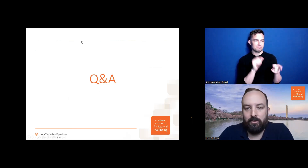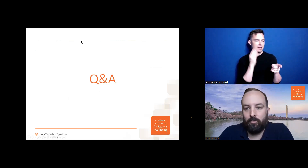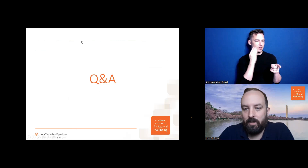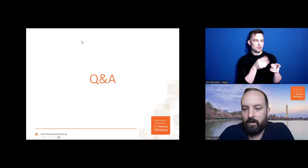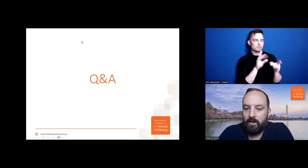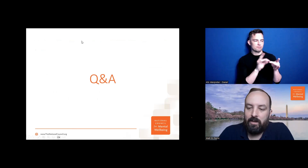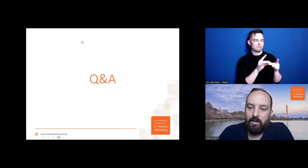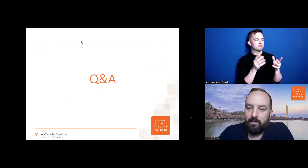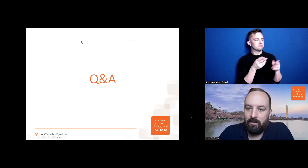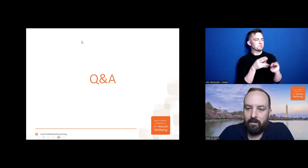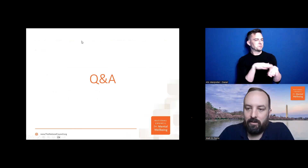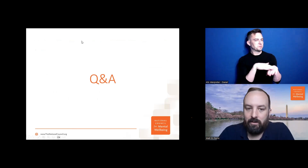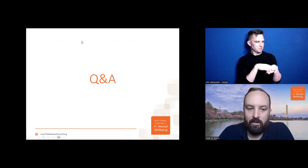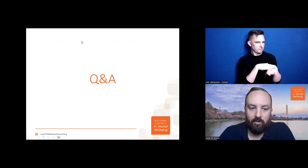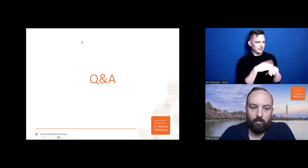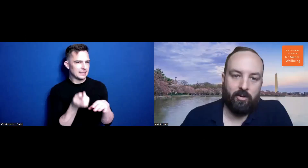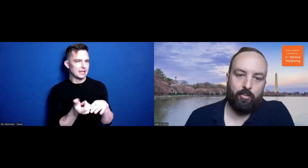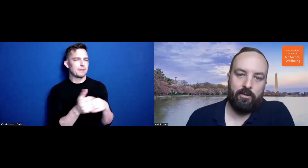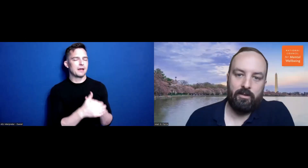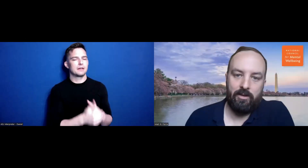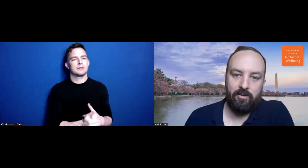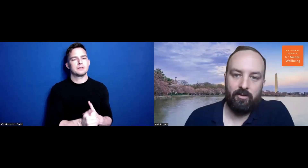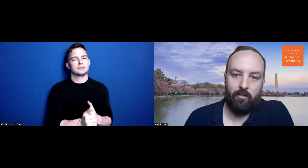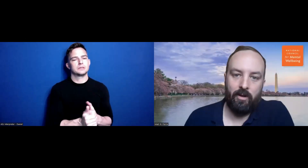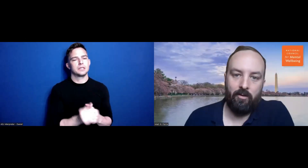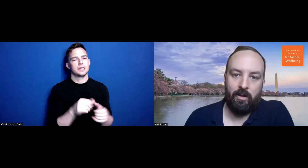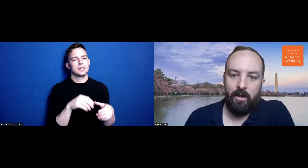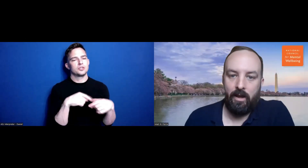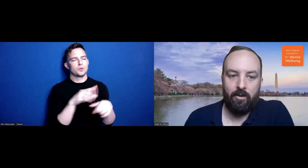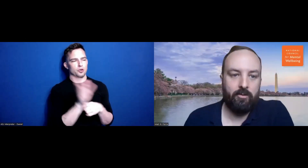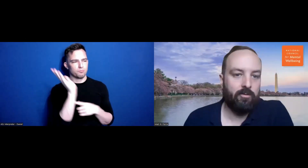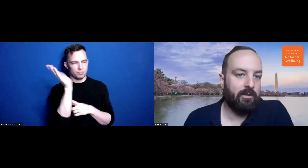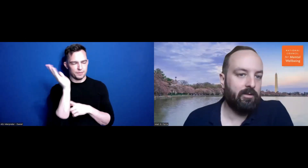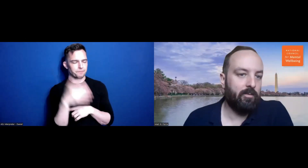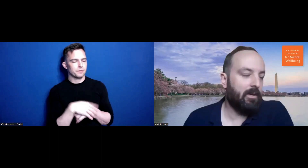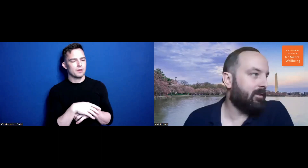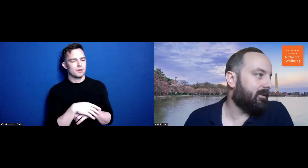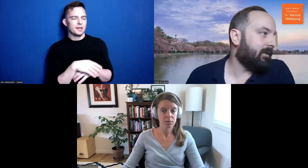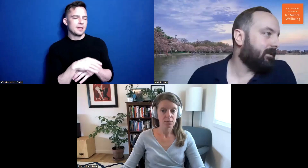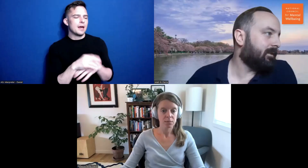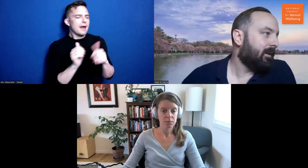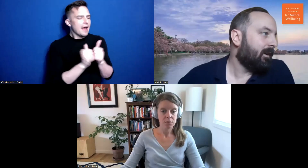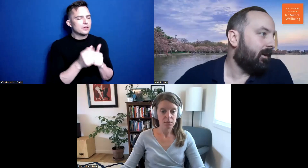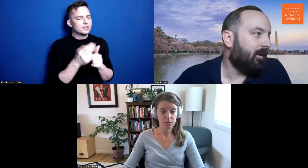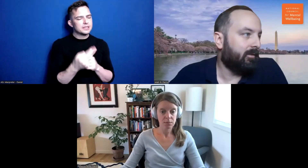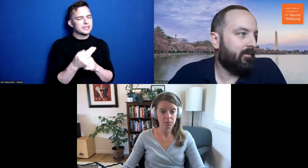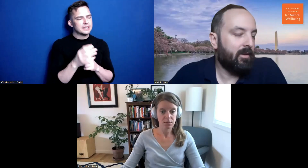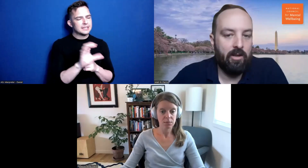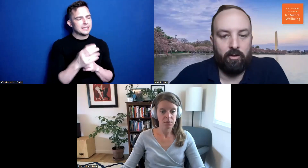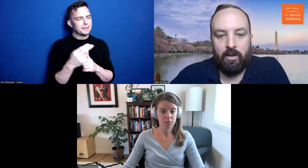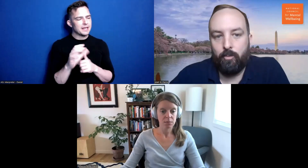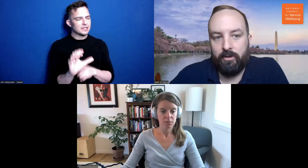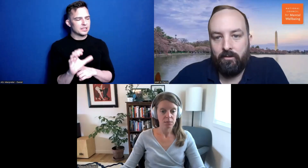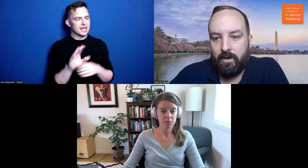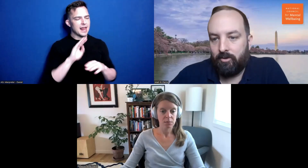this a little bit in your part of the presentation about how do CCBHCs alleviate